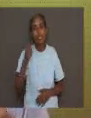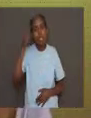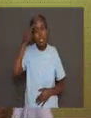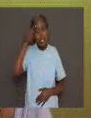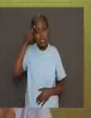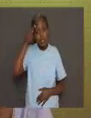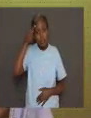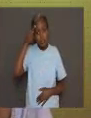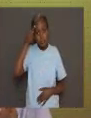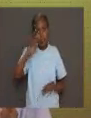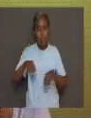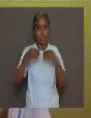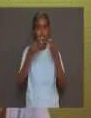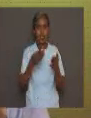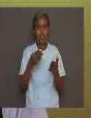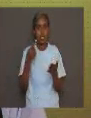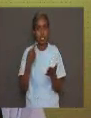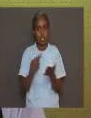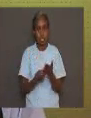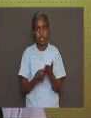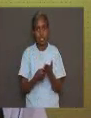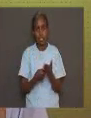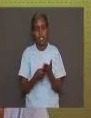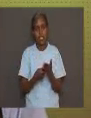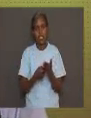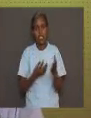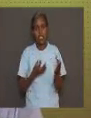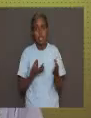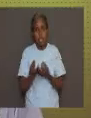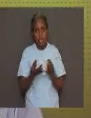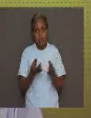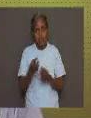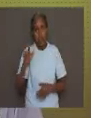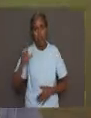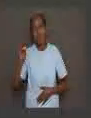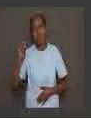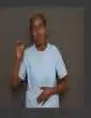Suppose that you are given this description of a locus.